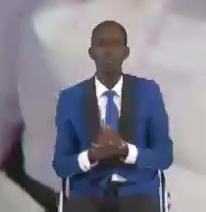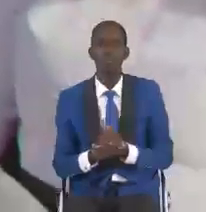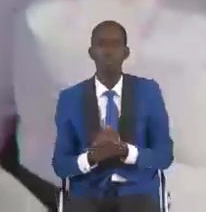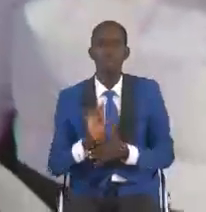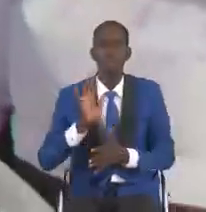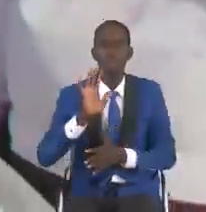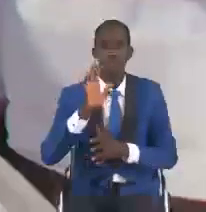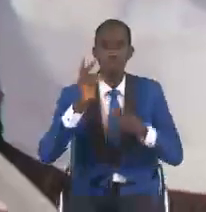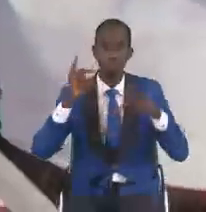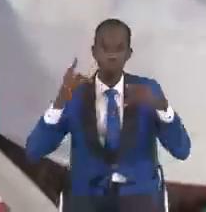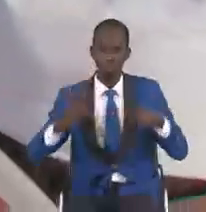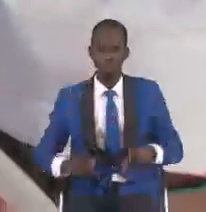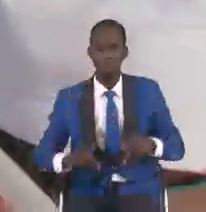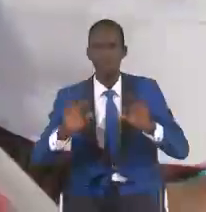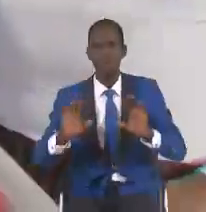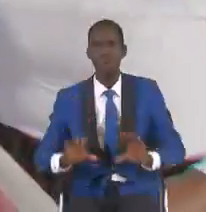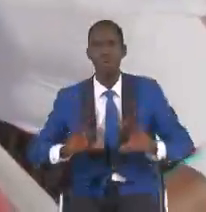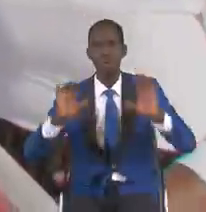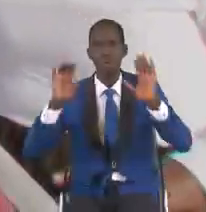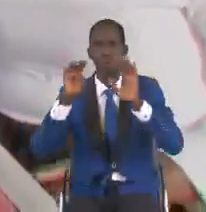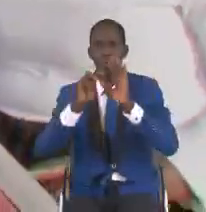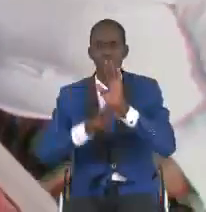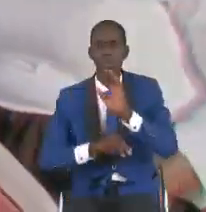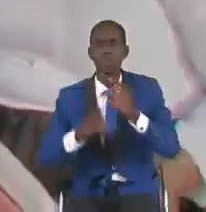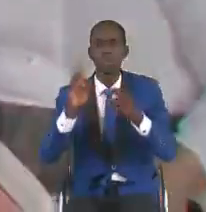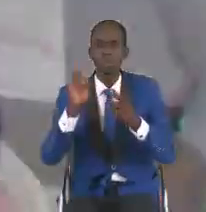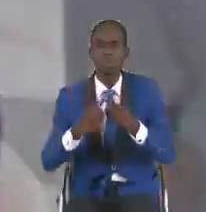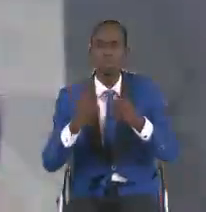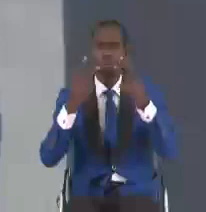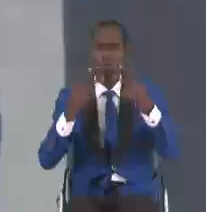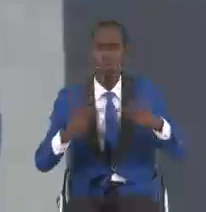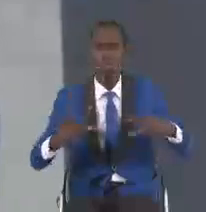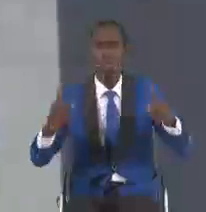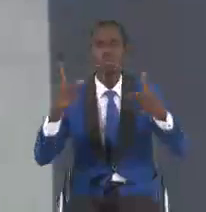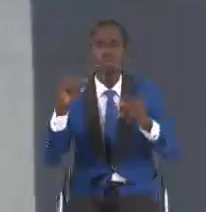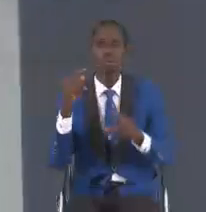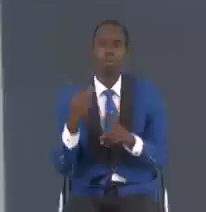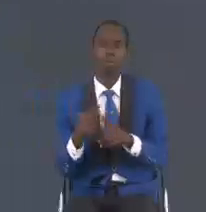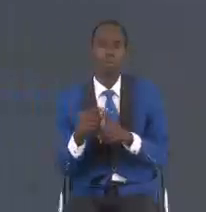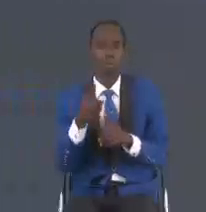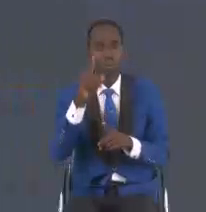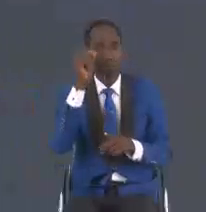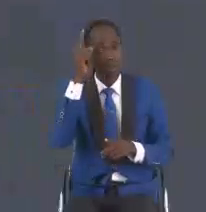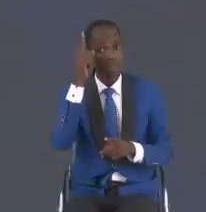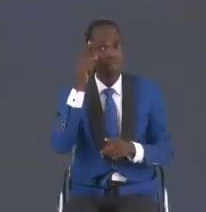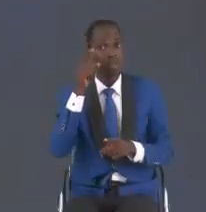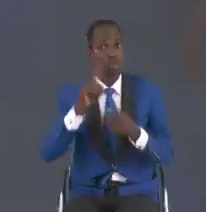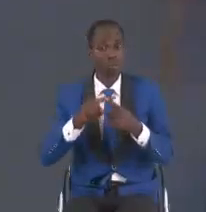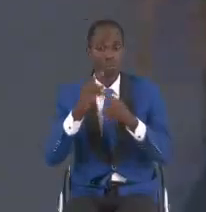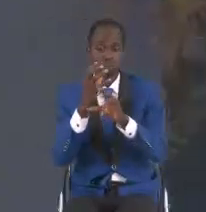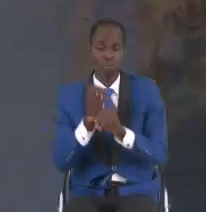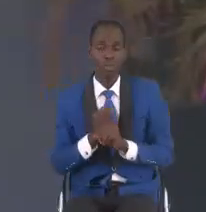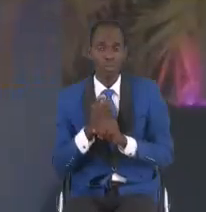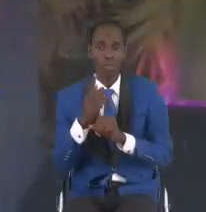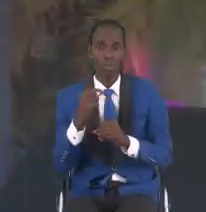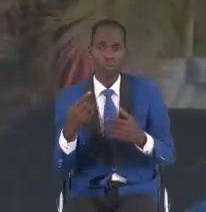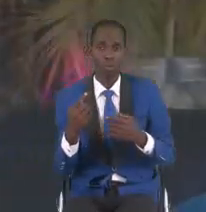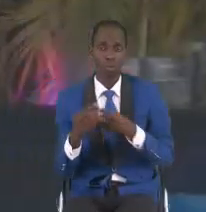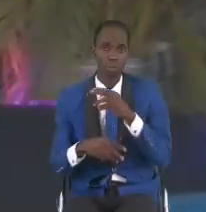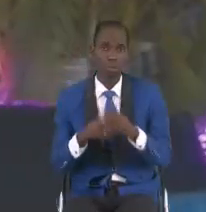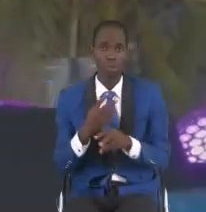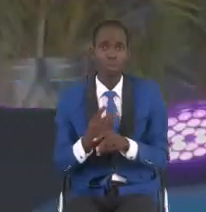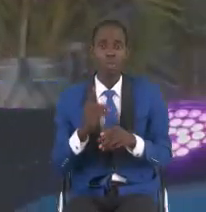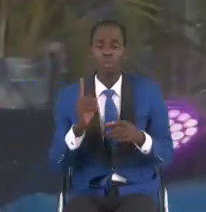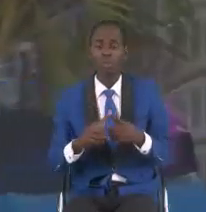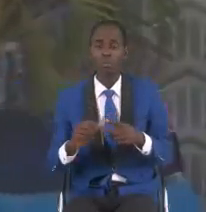personal commitment to proclaim the word. But understand, to possess the word, to practice